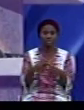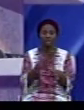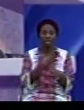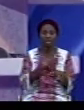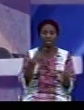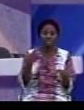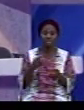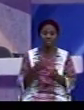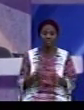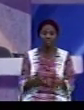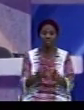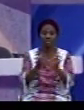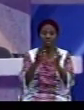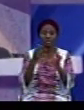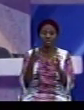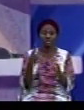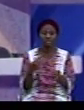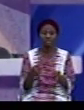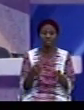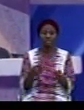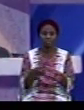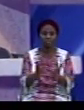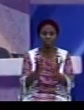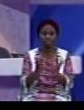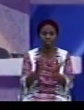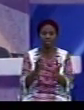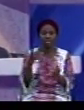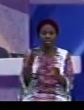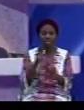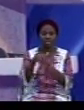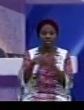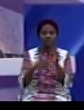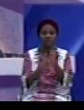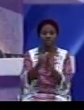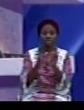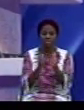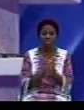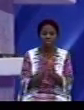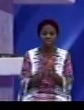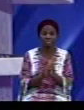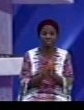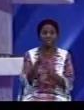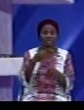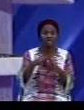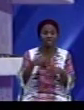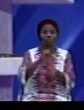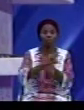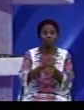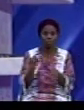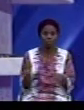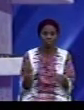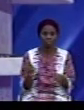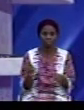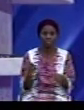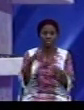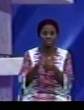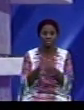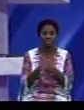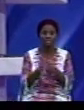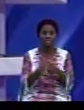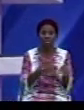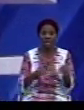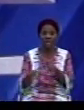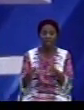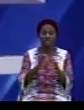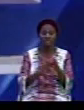way, the manner in which that name worked. In Acts chapter 3, in